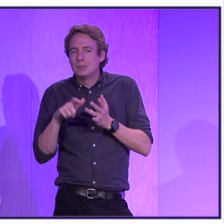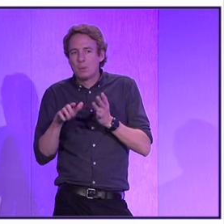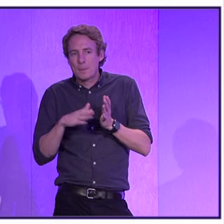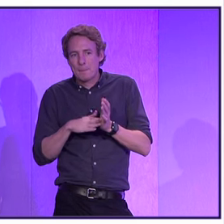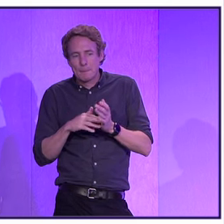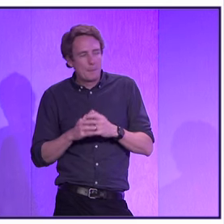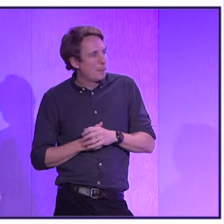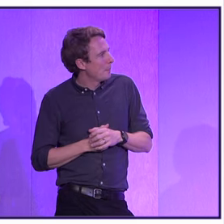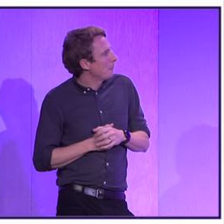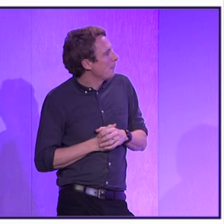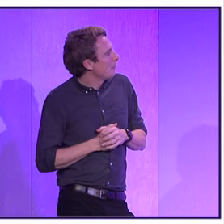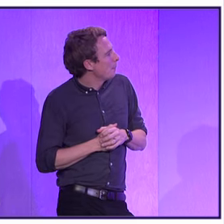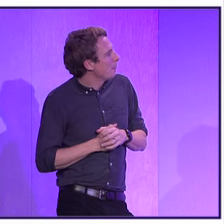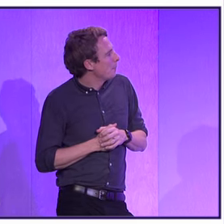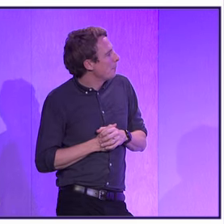menti.com,